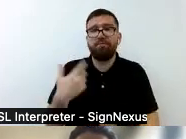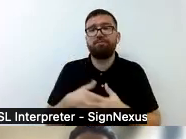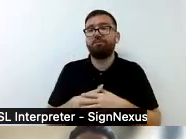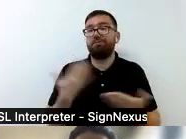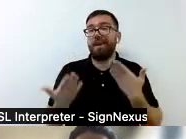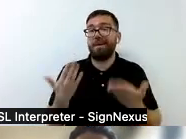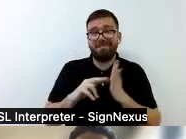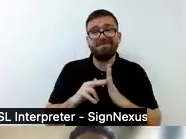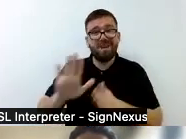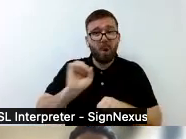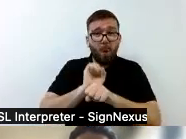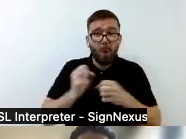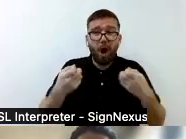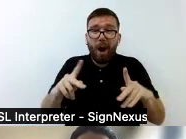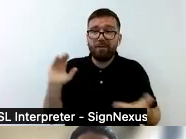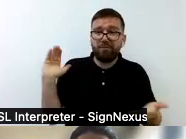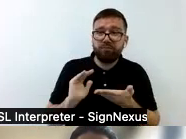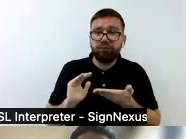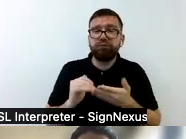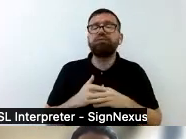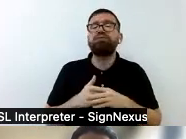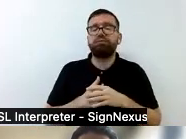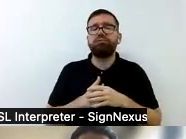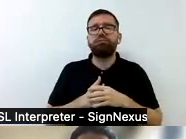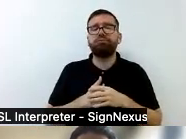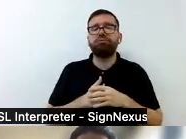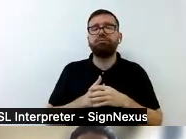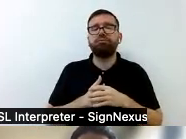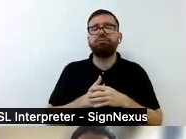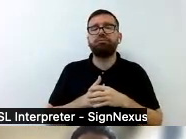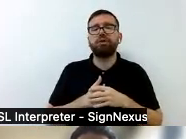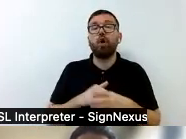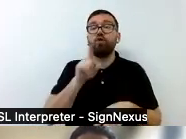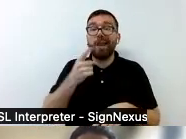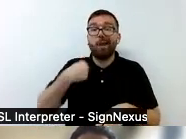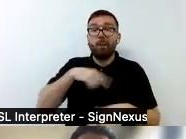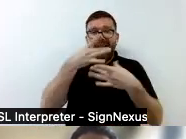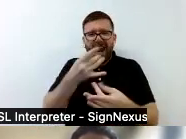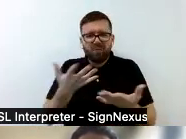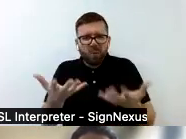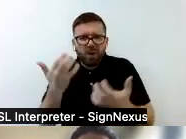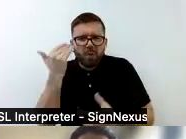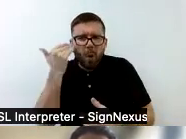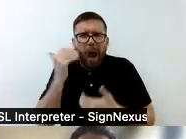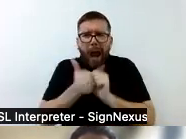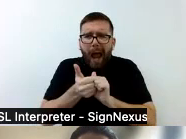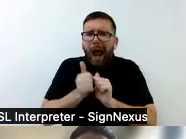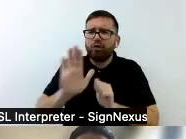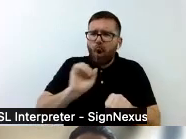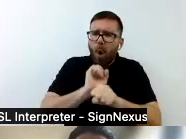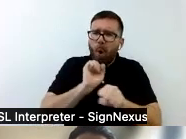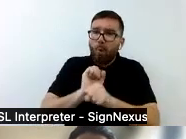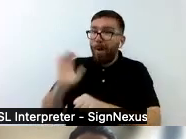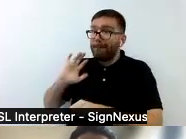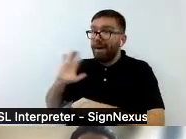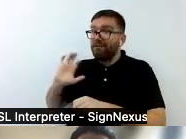work opportunities. So in line with this, what we're interested is in understanding the overall changes to your dance